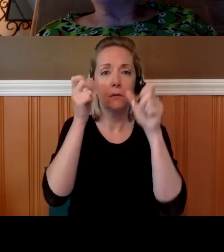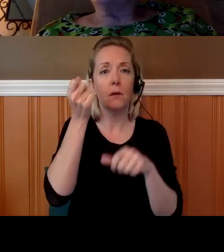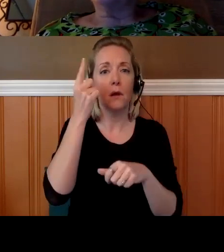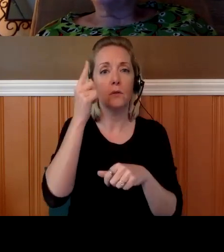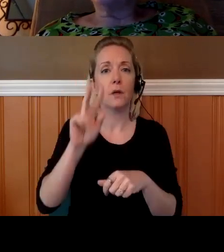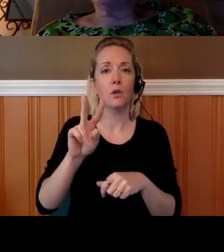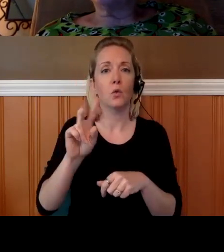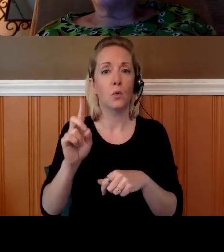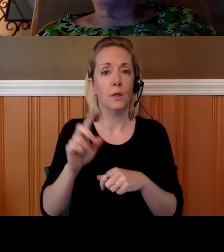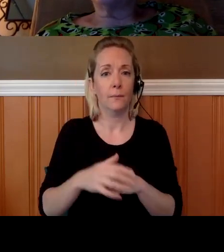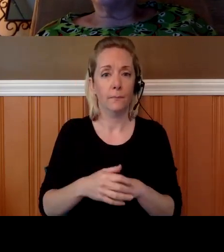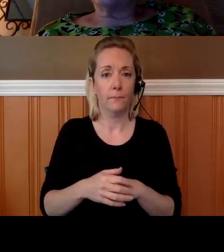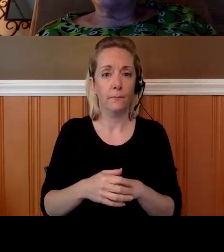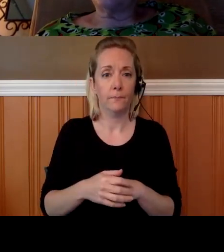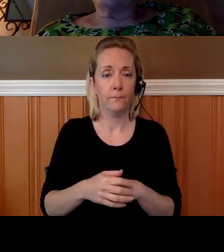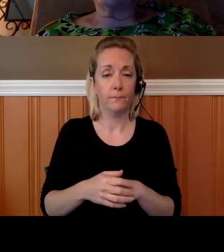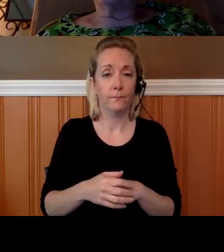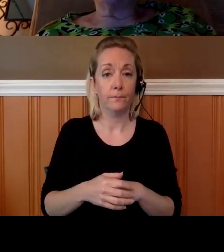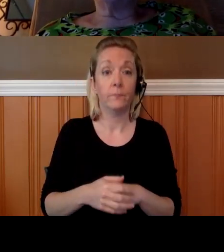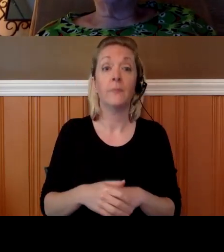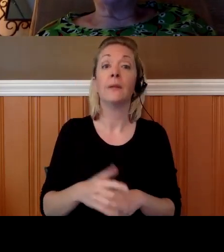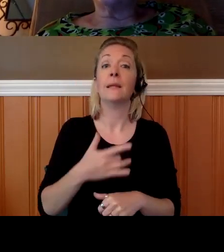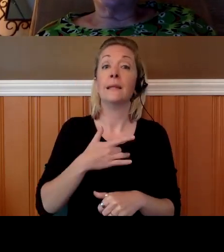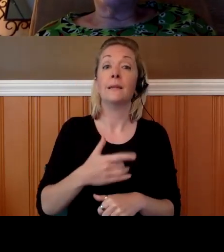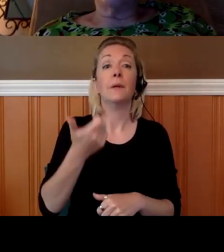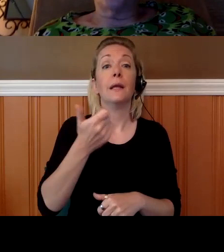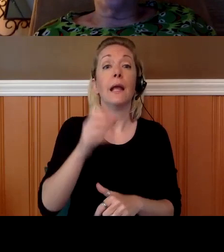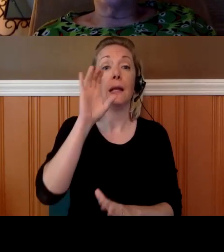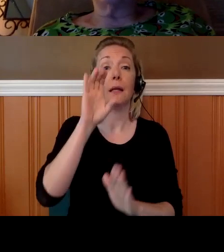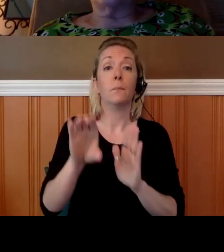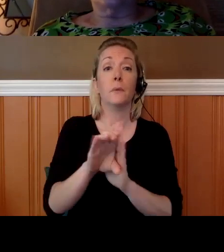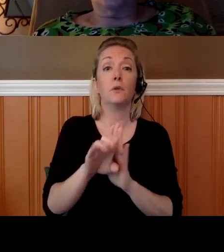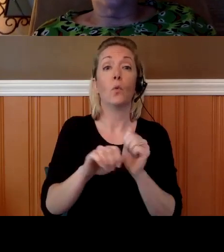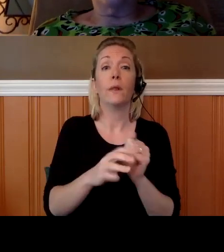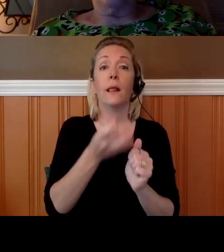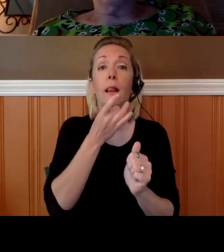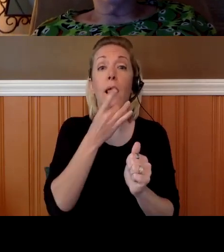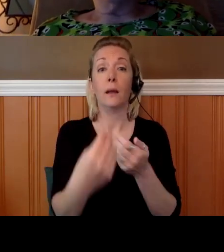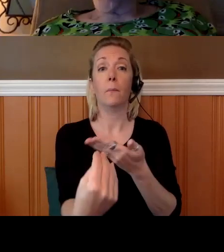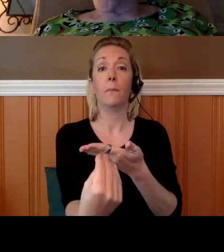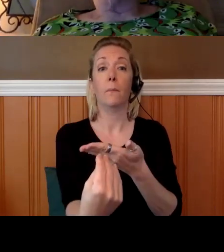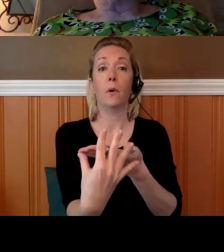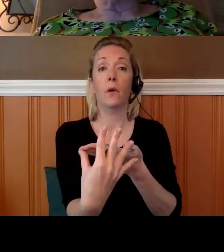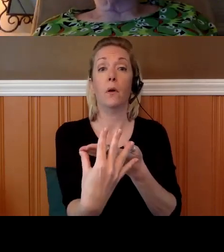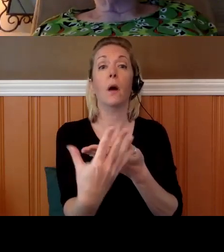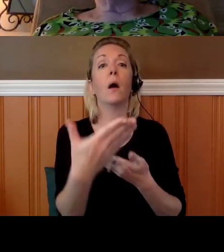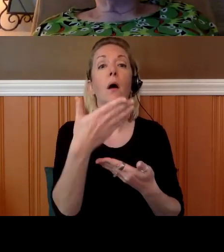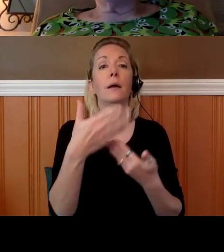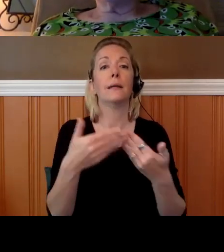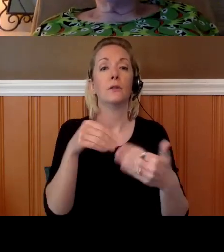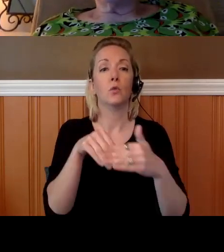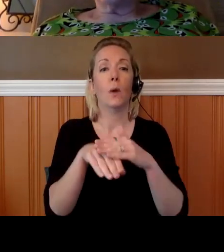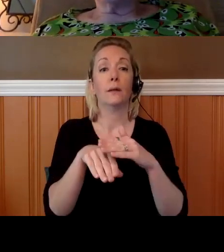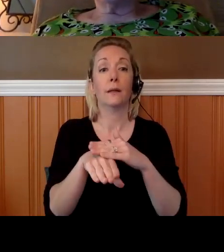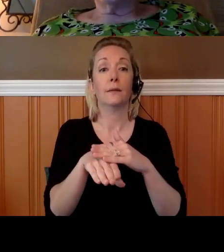Backlit images are typically visually more accessible. So you see my